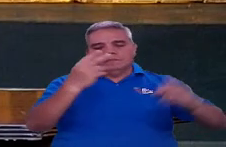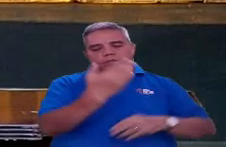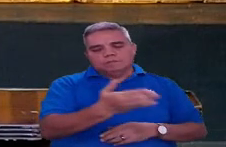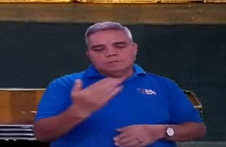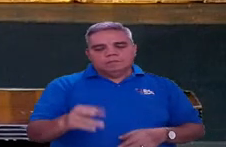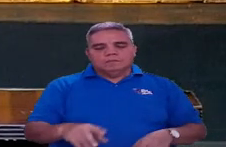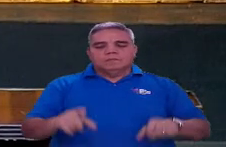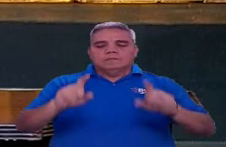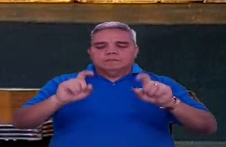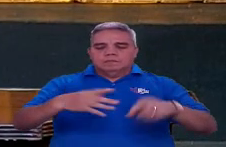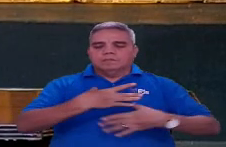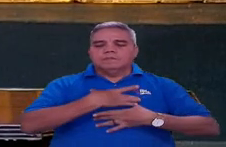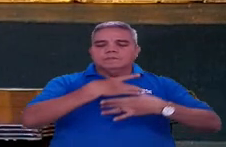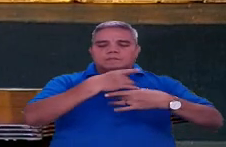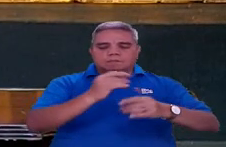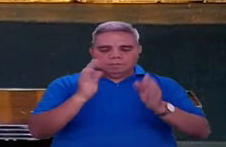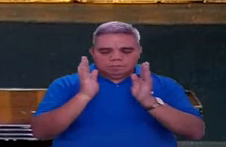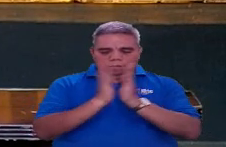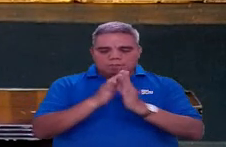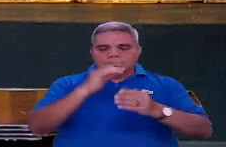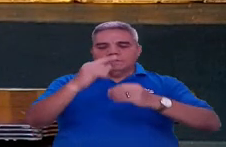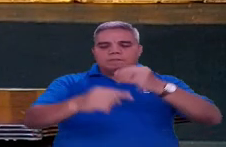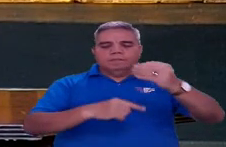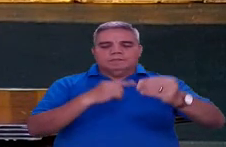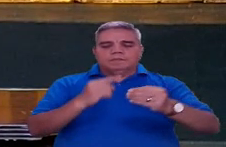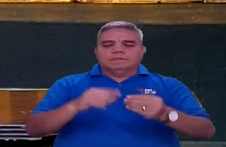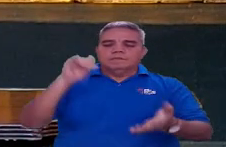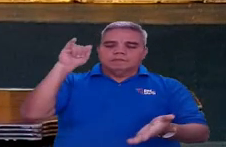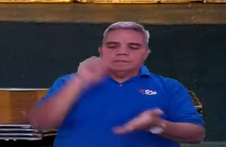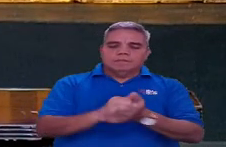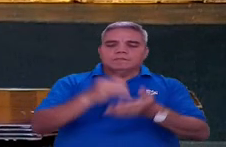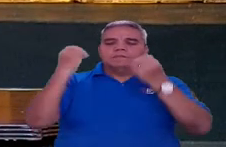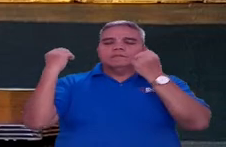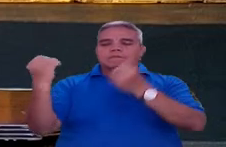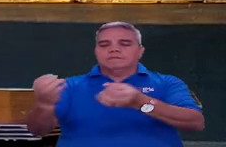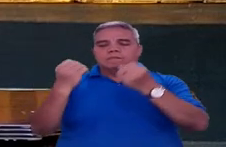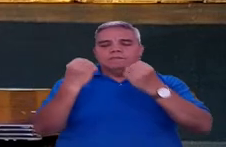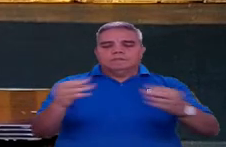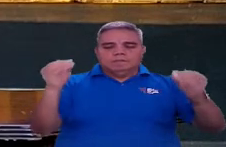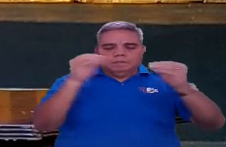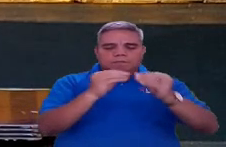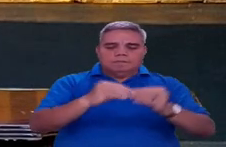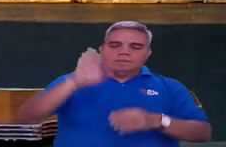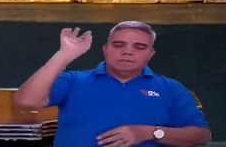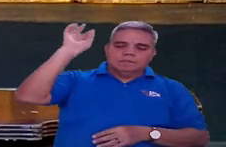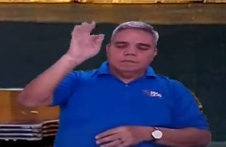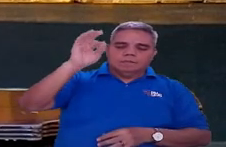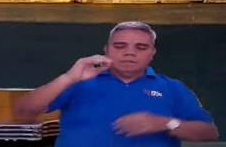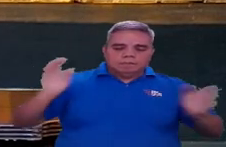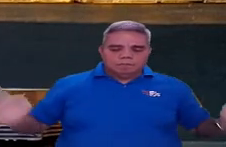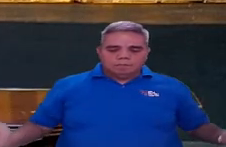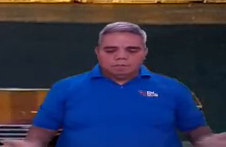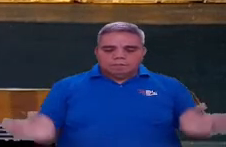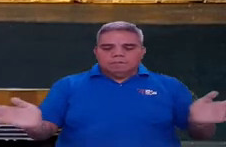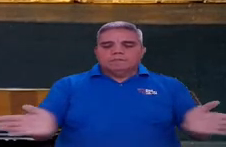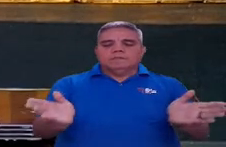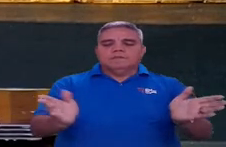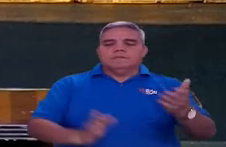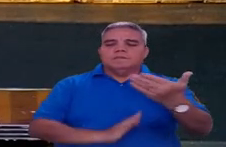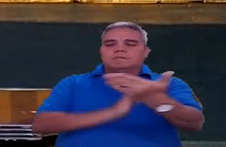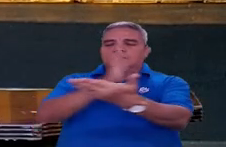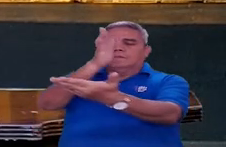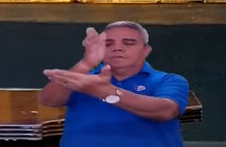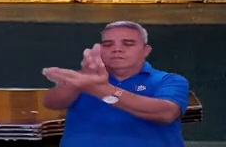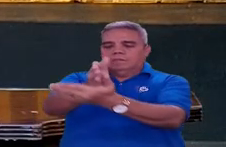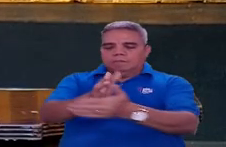that we desire and we pray about, that many more preachers will be challenged to bring back